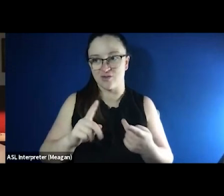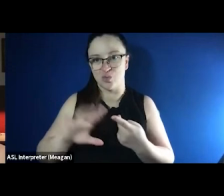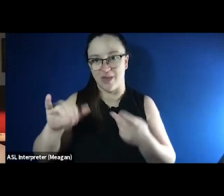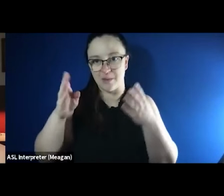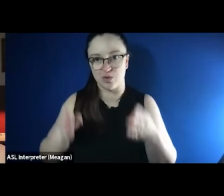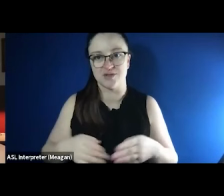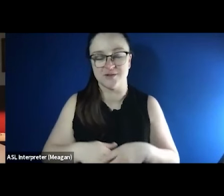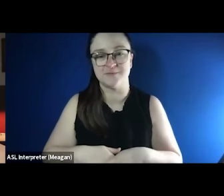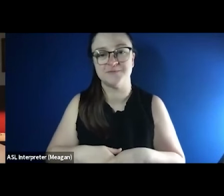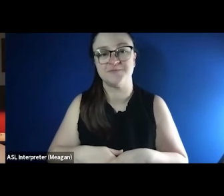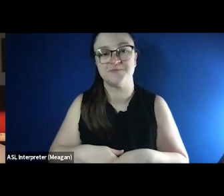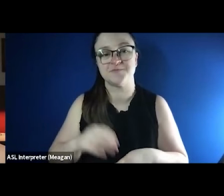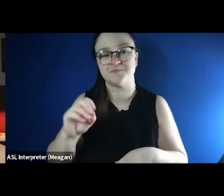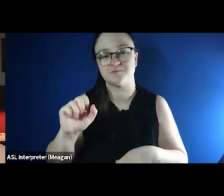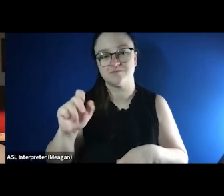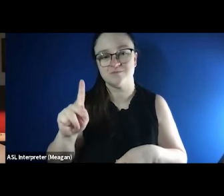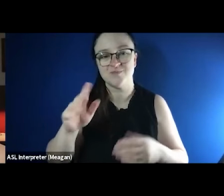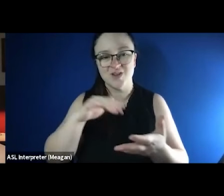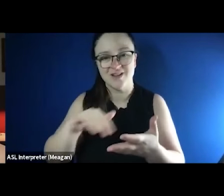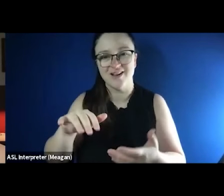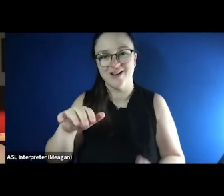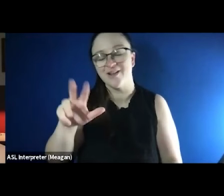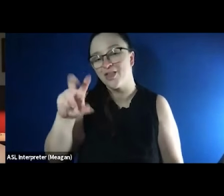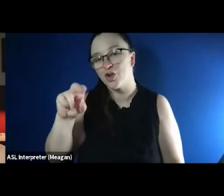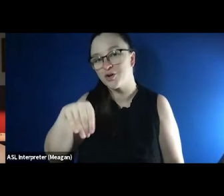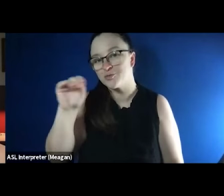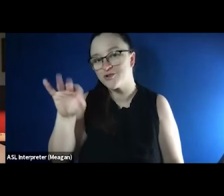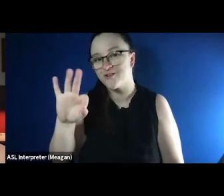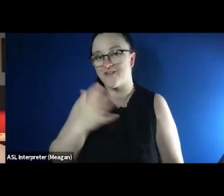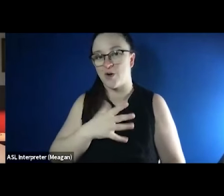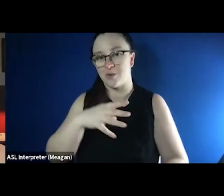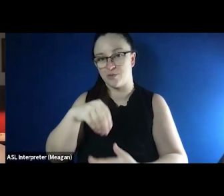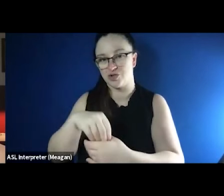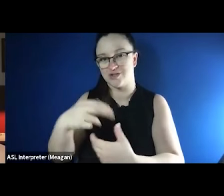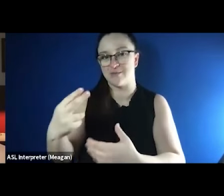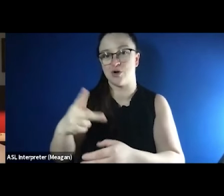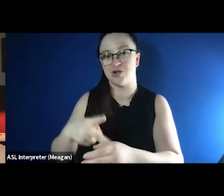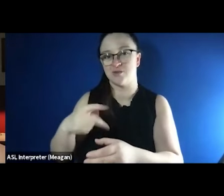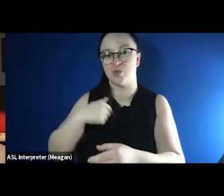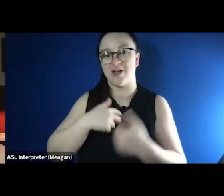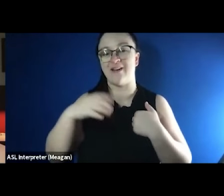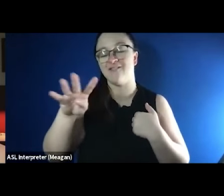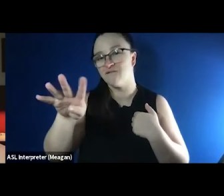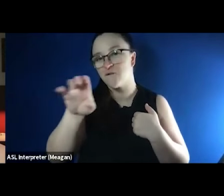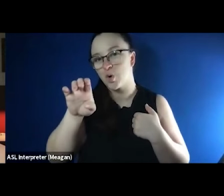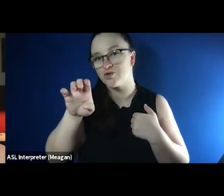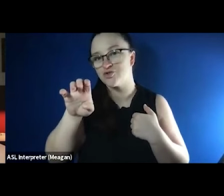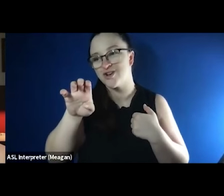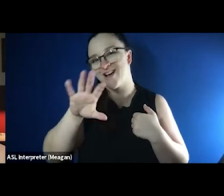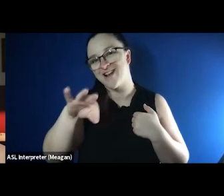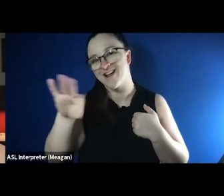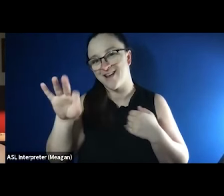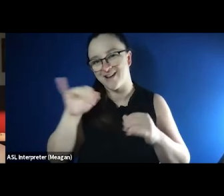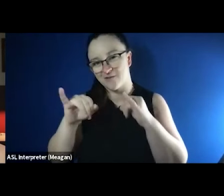the Oak study, about 30% of our participants, we had 499 interviews across five institutions.